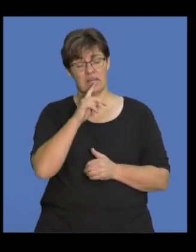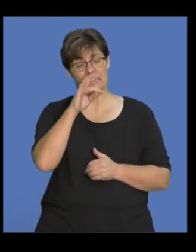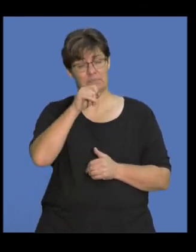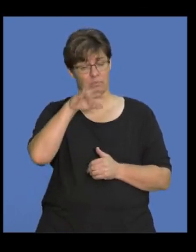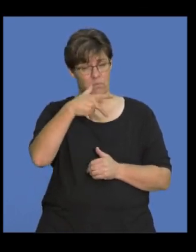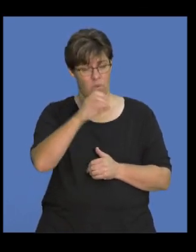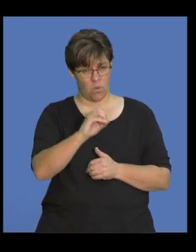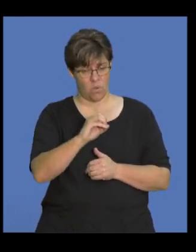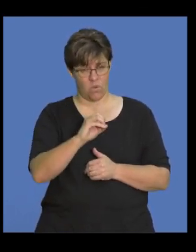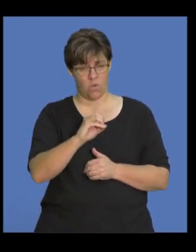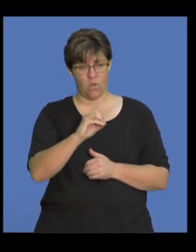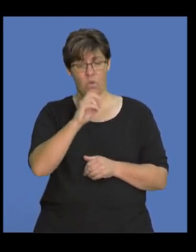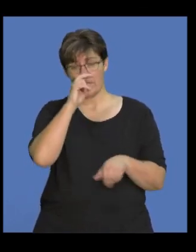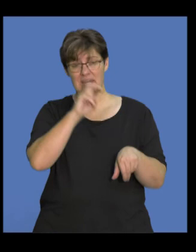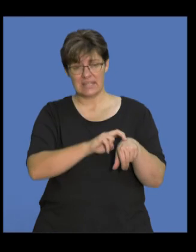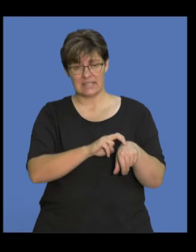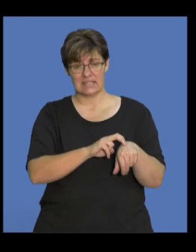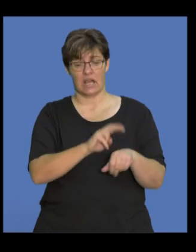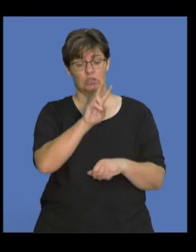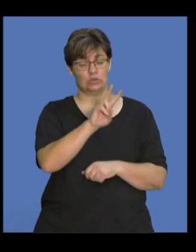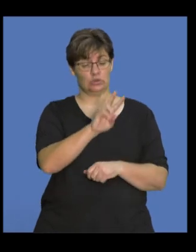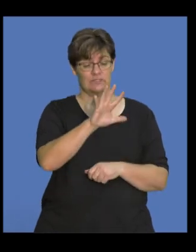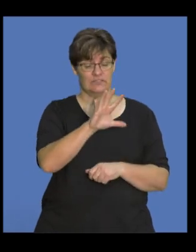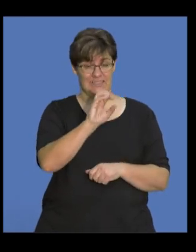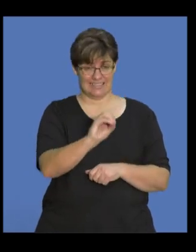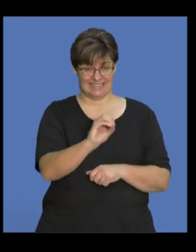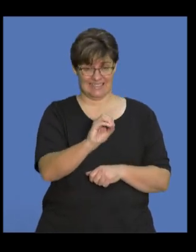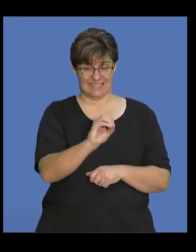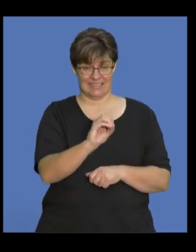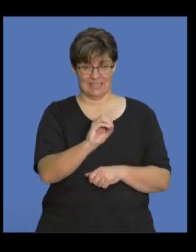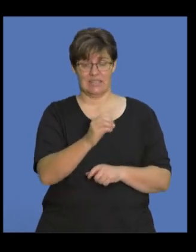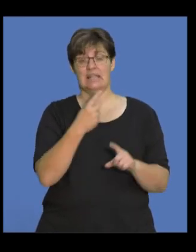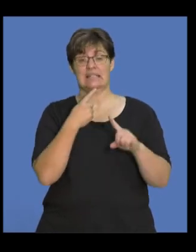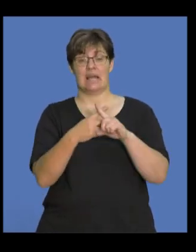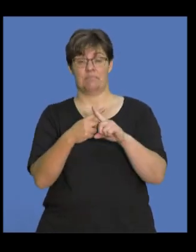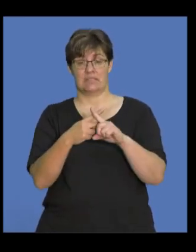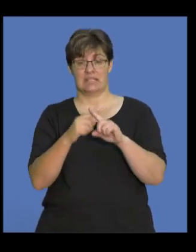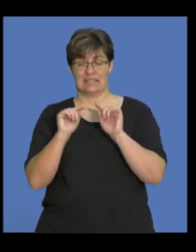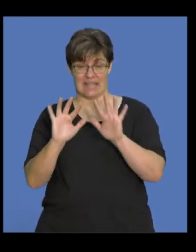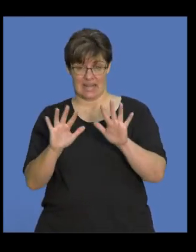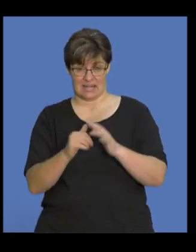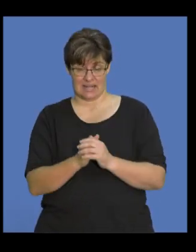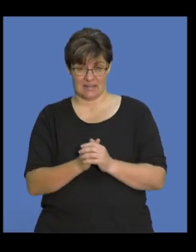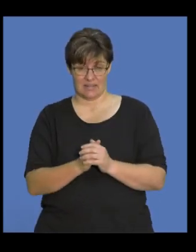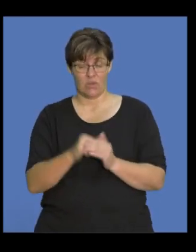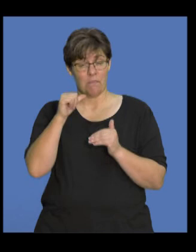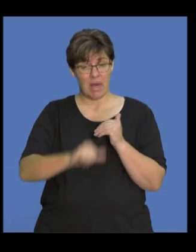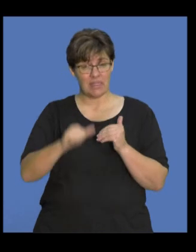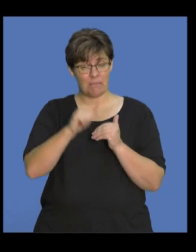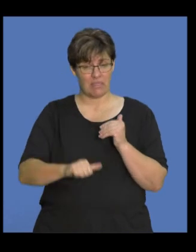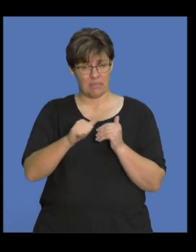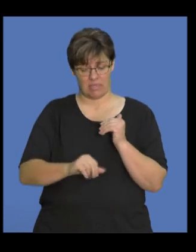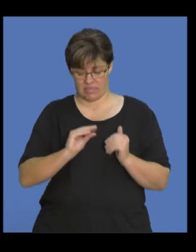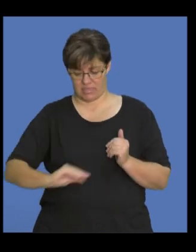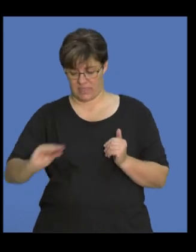Sipho will actually just need to say the 250 rands multiplied by 10. So each and every month he must